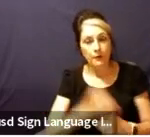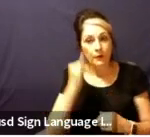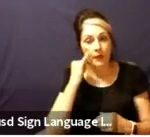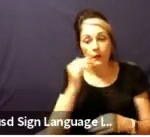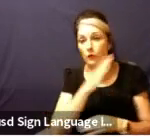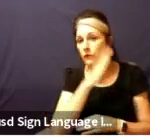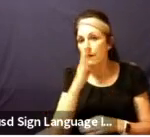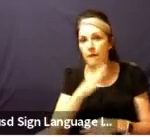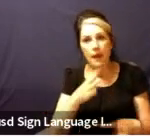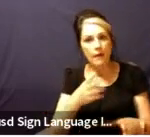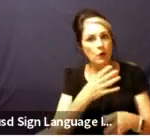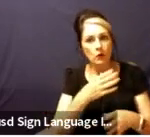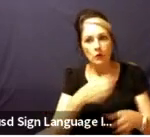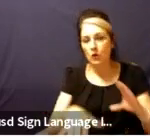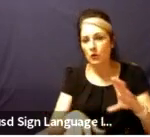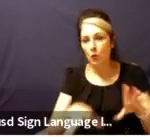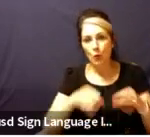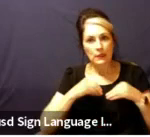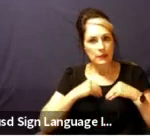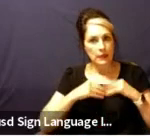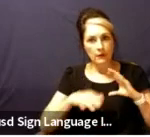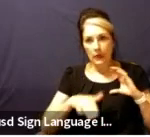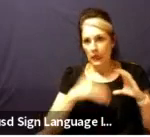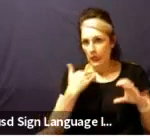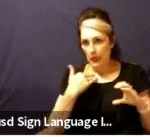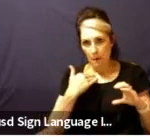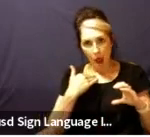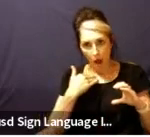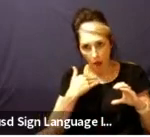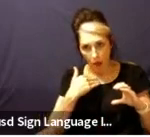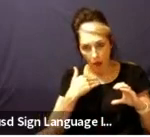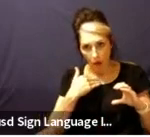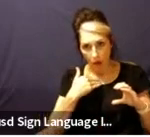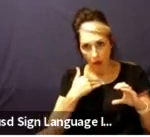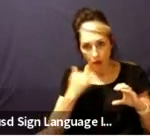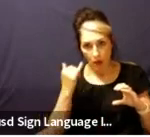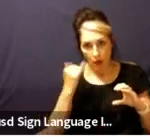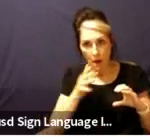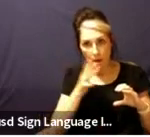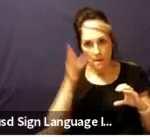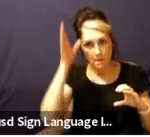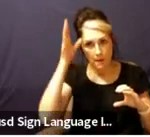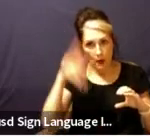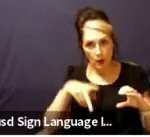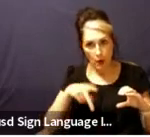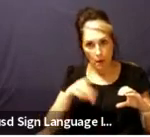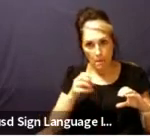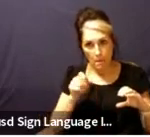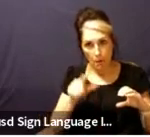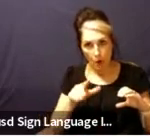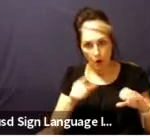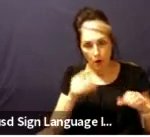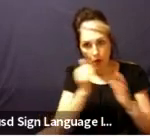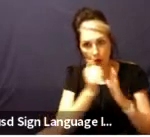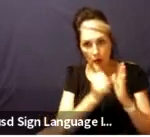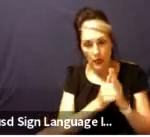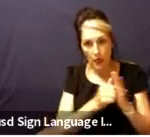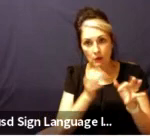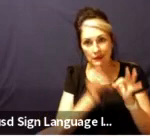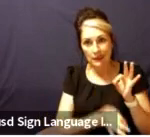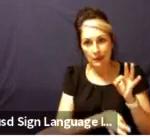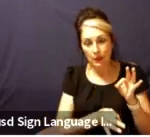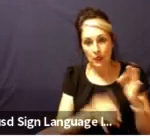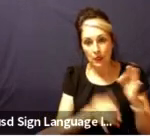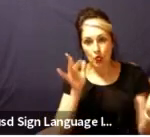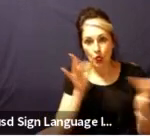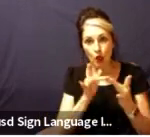never received the email regarding your parent portal account, simply